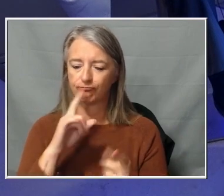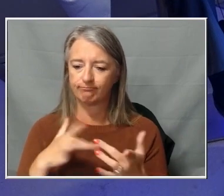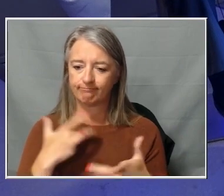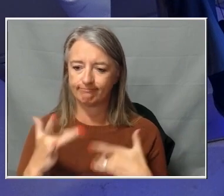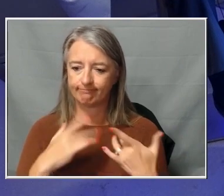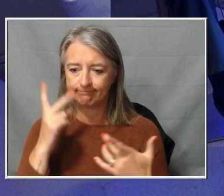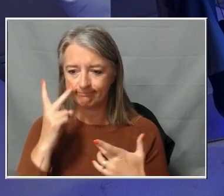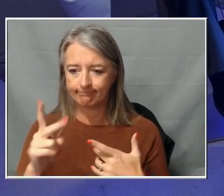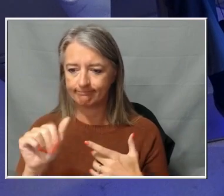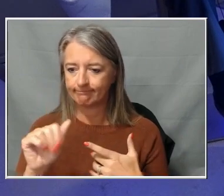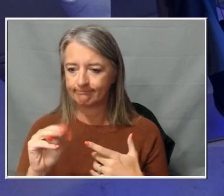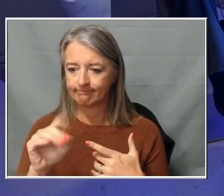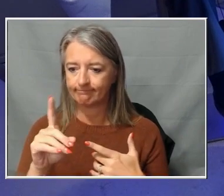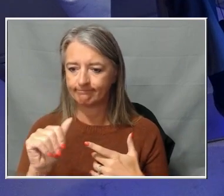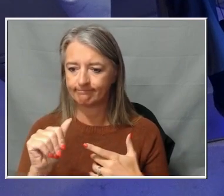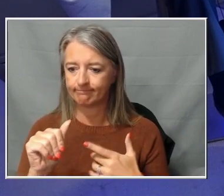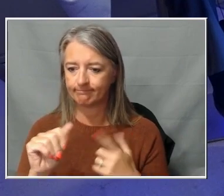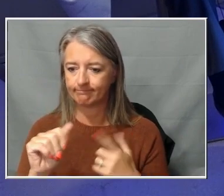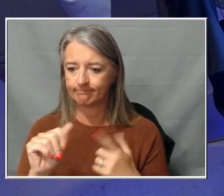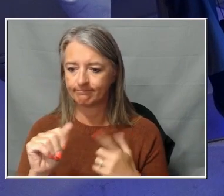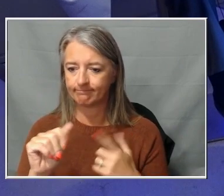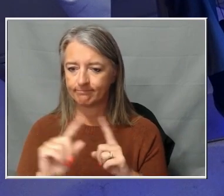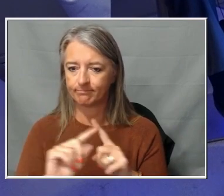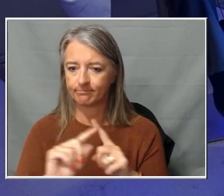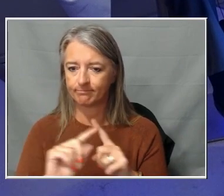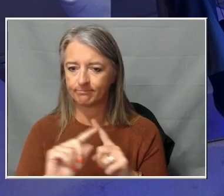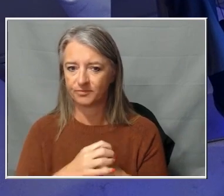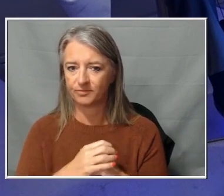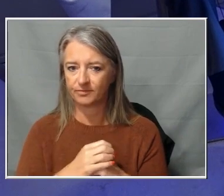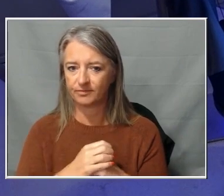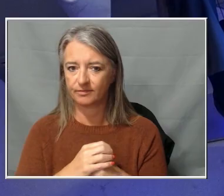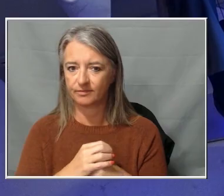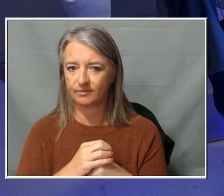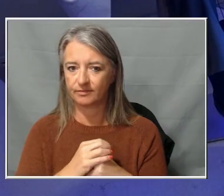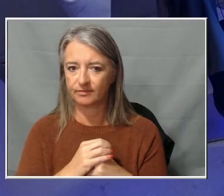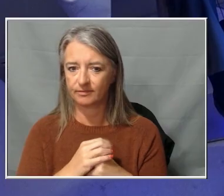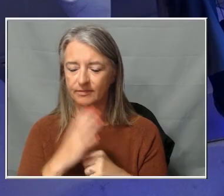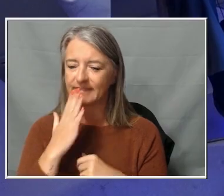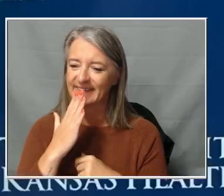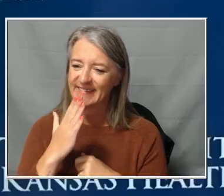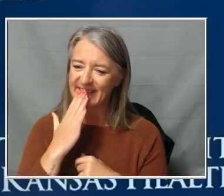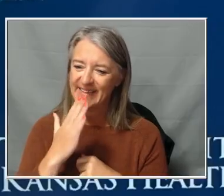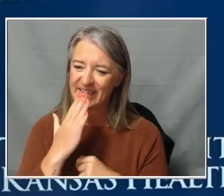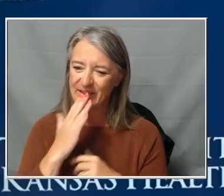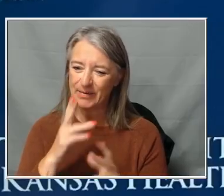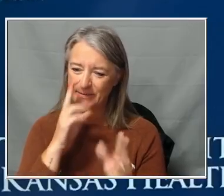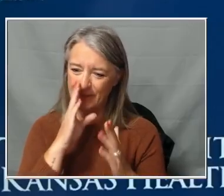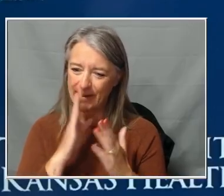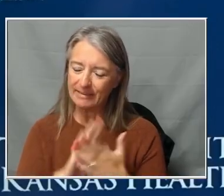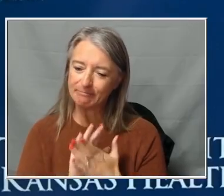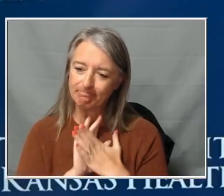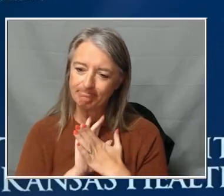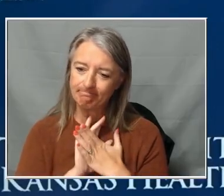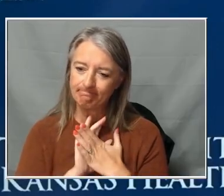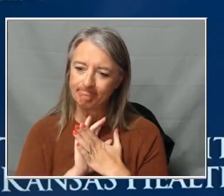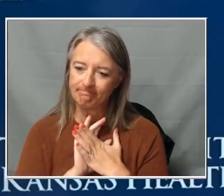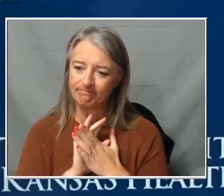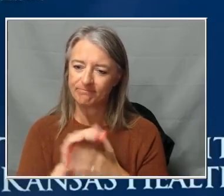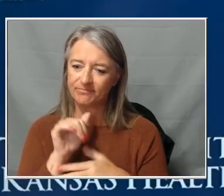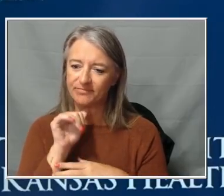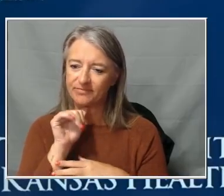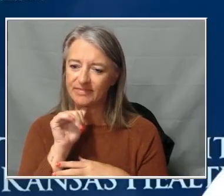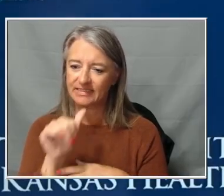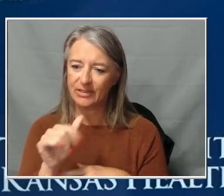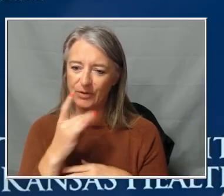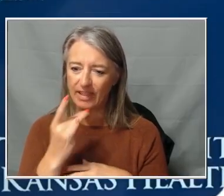Amanda. But yeah, you were kind of the guy. Thank you. I was humbled by that. But yes, I'm not one for the limelight, so